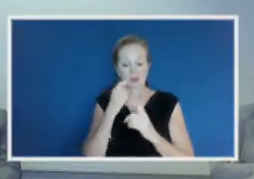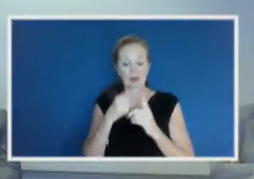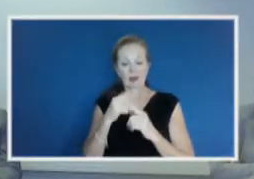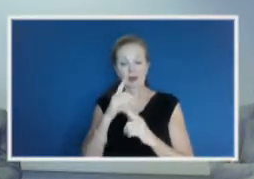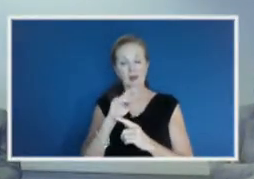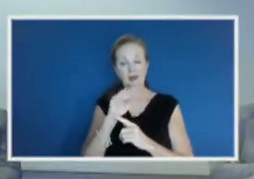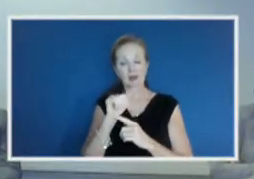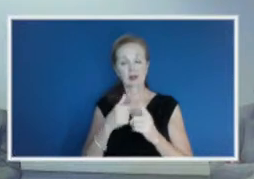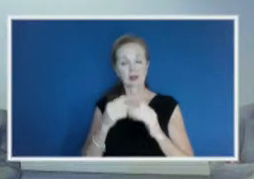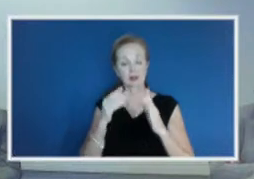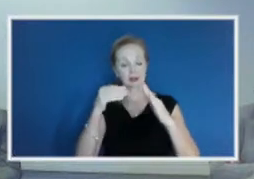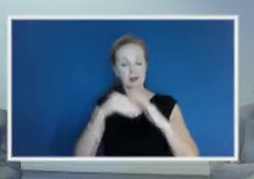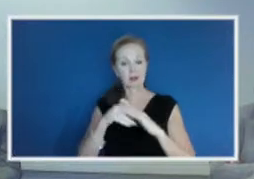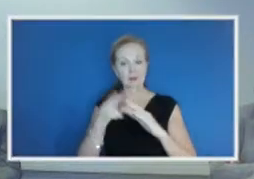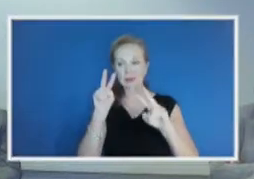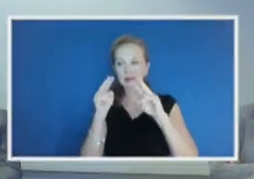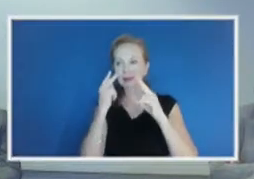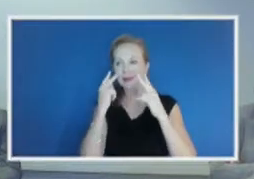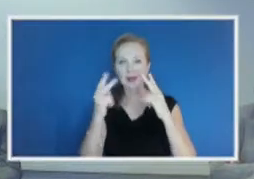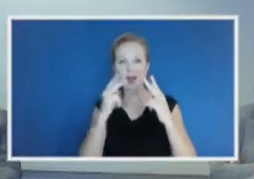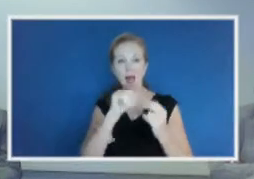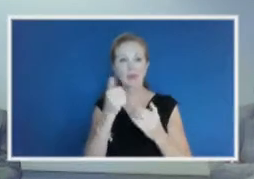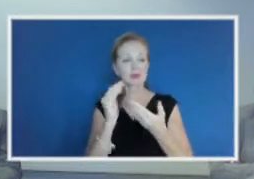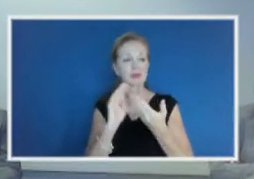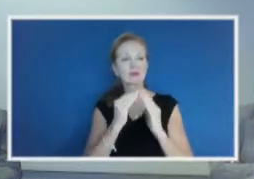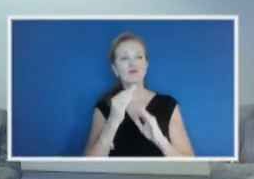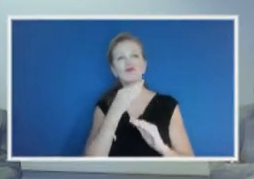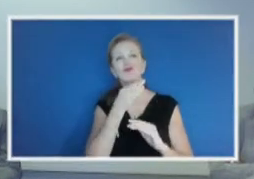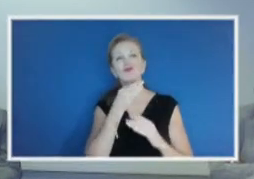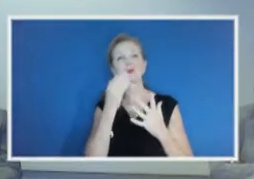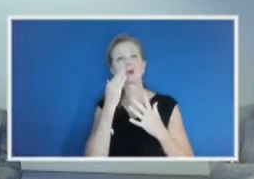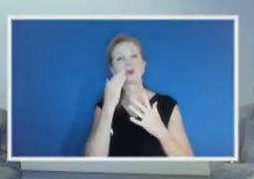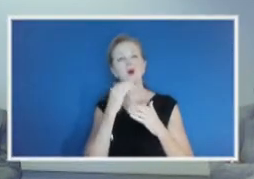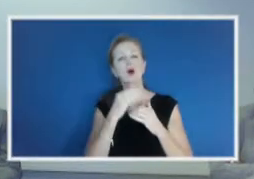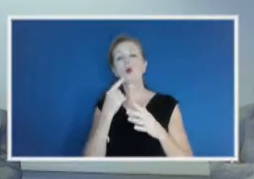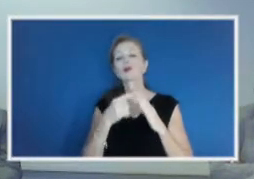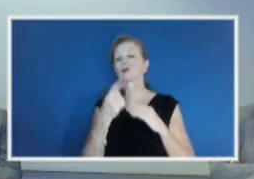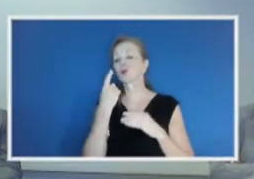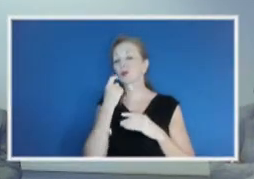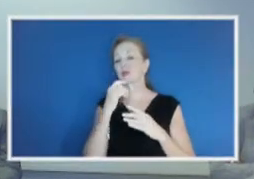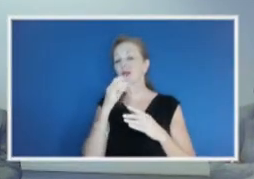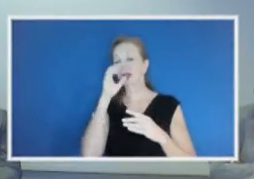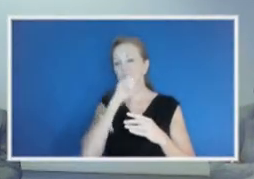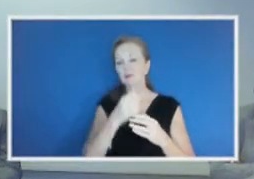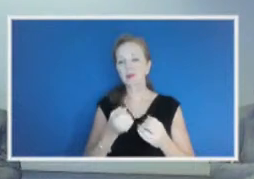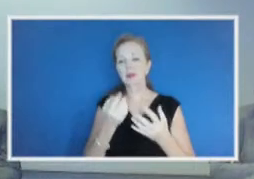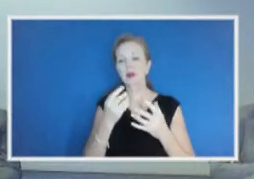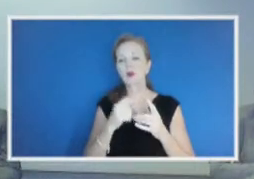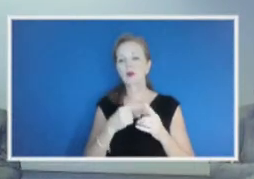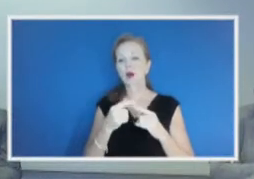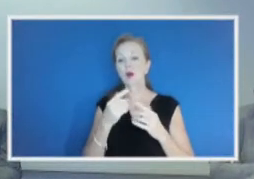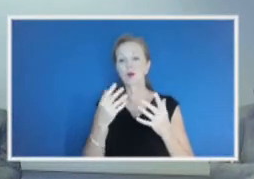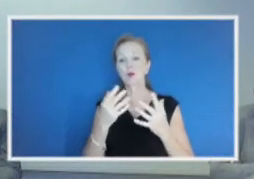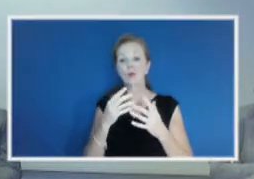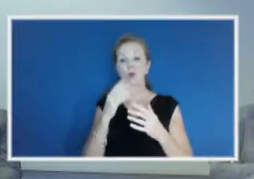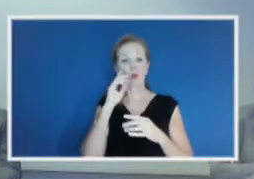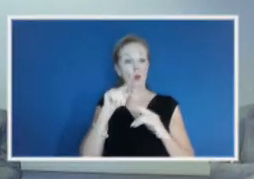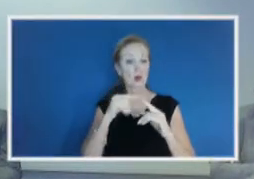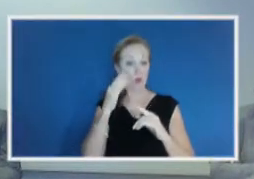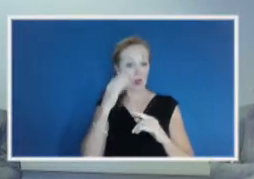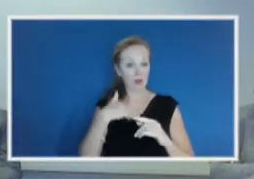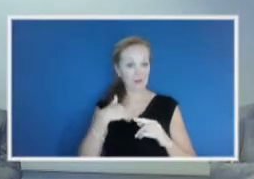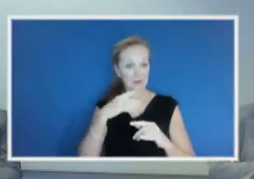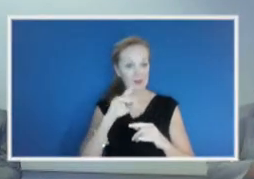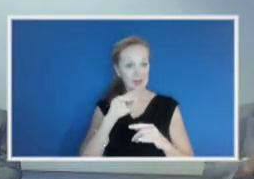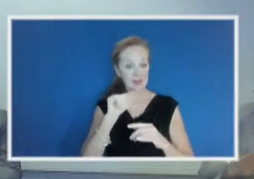in other cities. So I'm just curious to know what your latest estimate is of when we will have data that we can compare